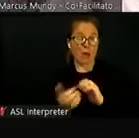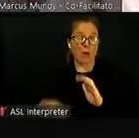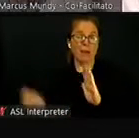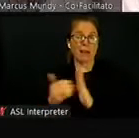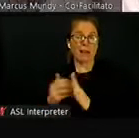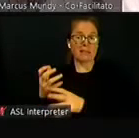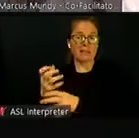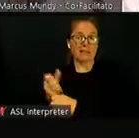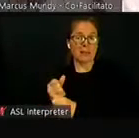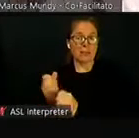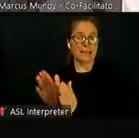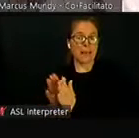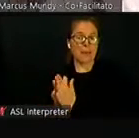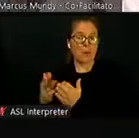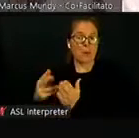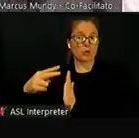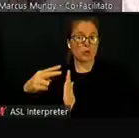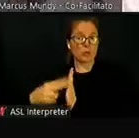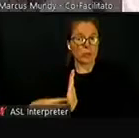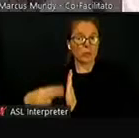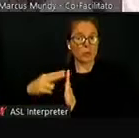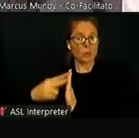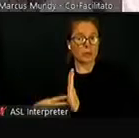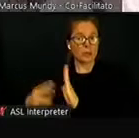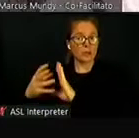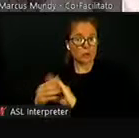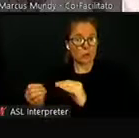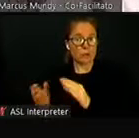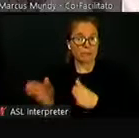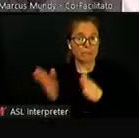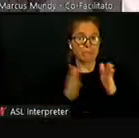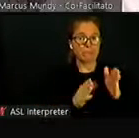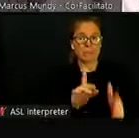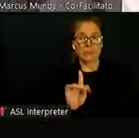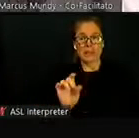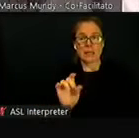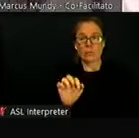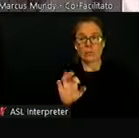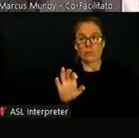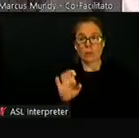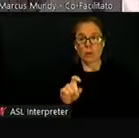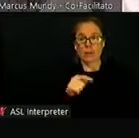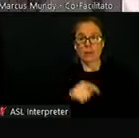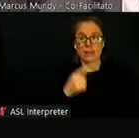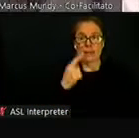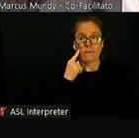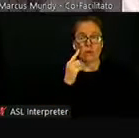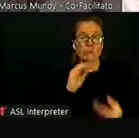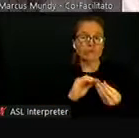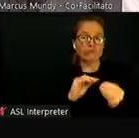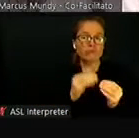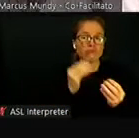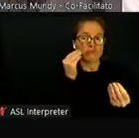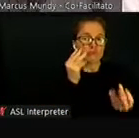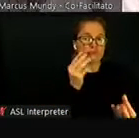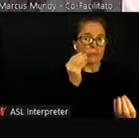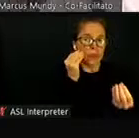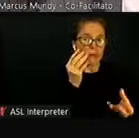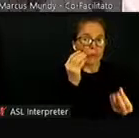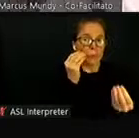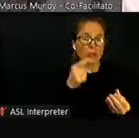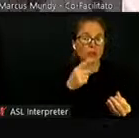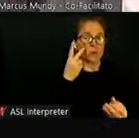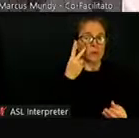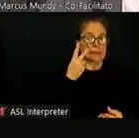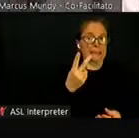format for people to really read the stories behind the scenes. The dashboard is designed for our data folks to really see the